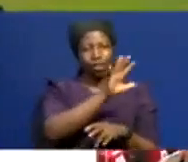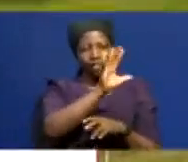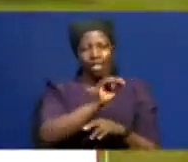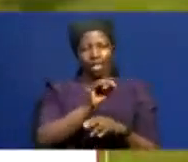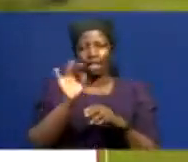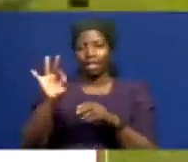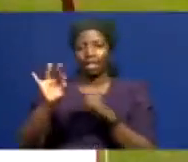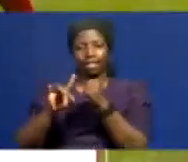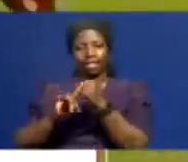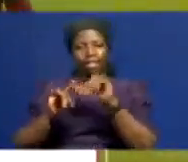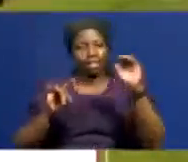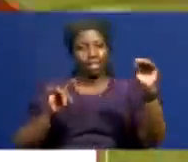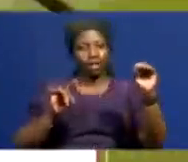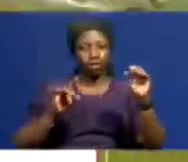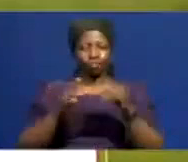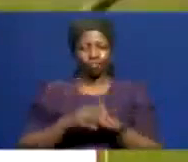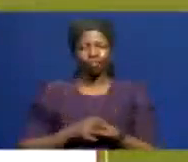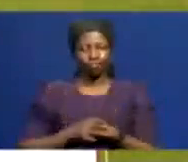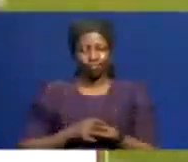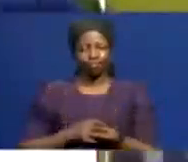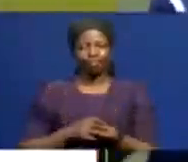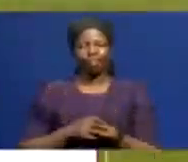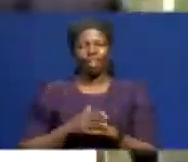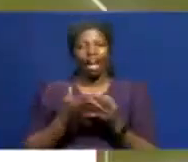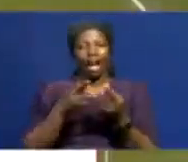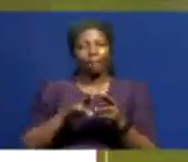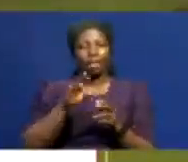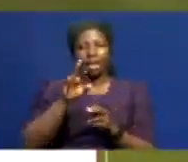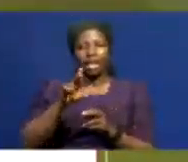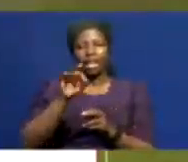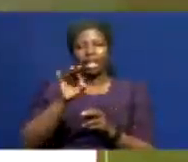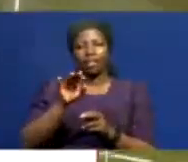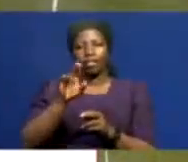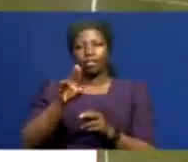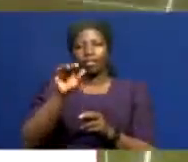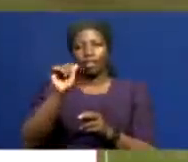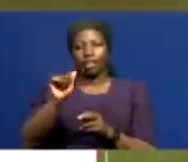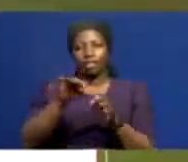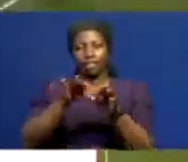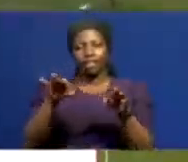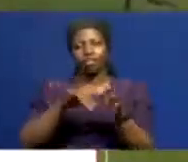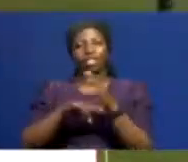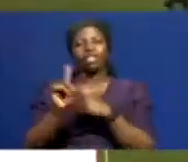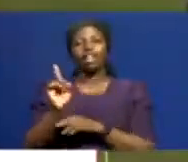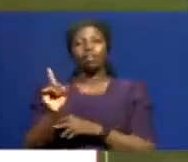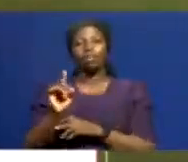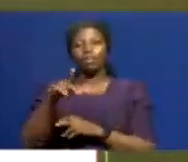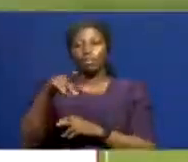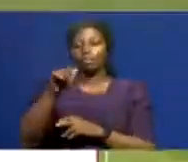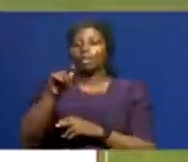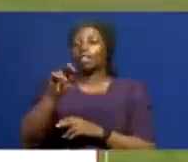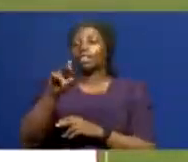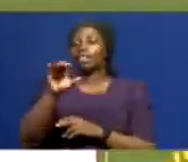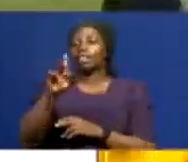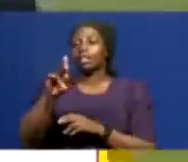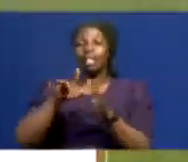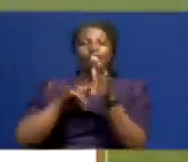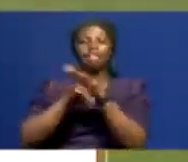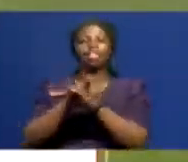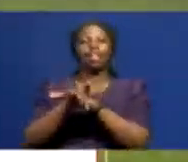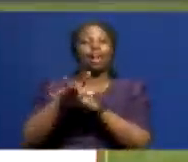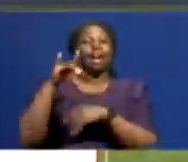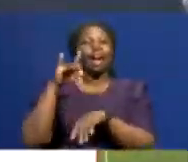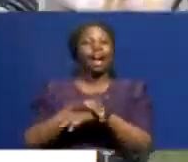36-0 in an entertaining match played at the RFUEA grounds in Nairobi. Patrick Odongo opened the scoring with an early